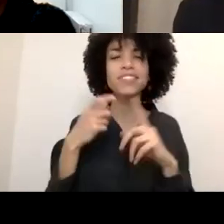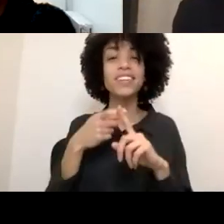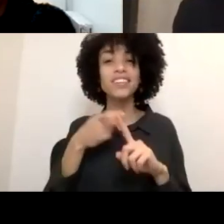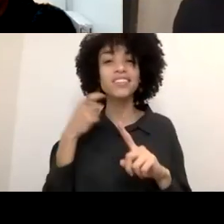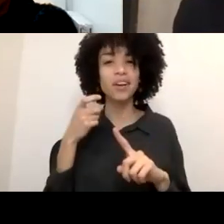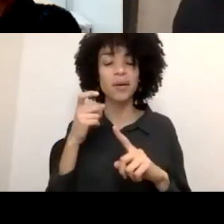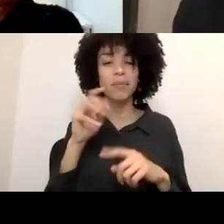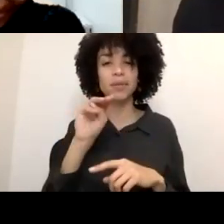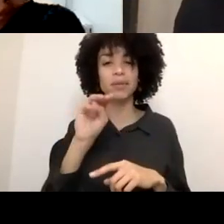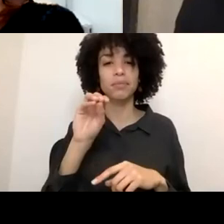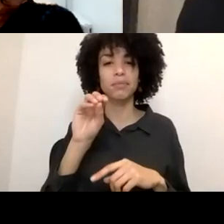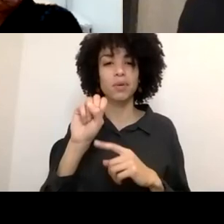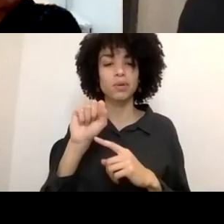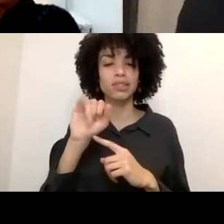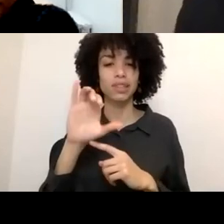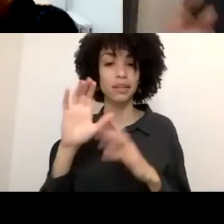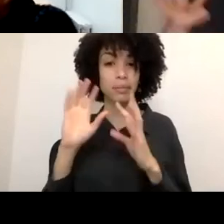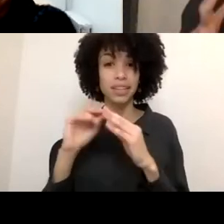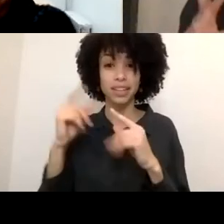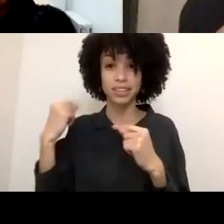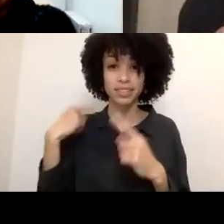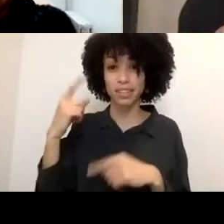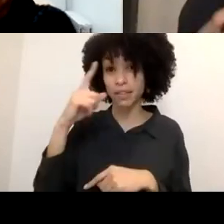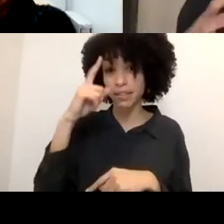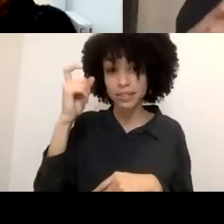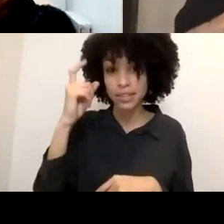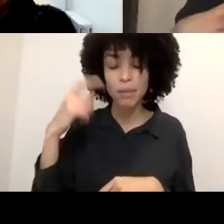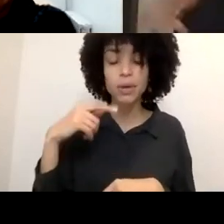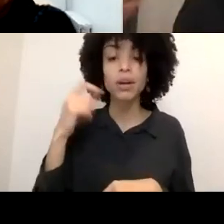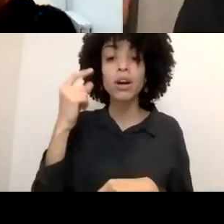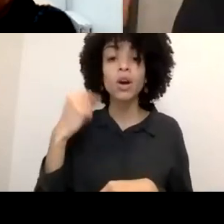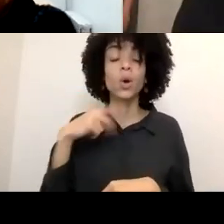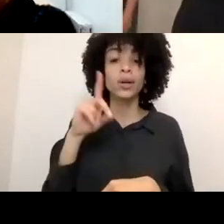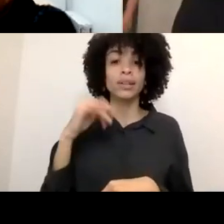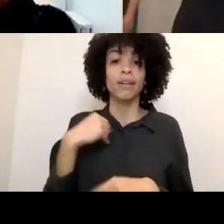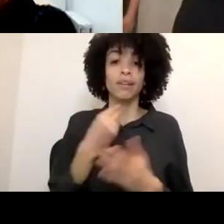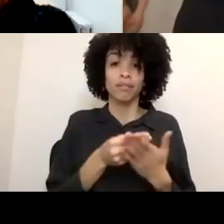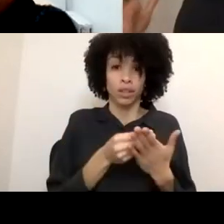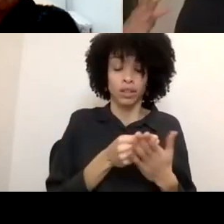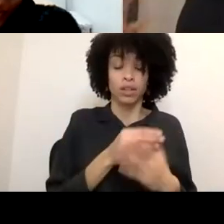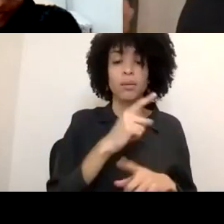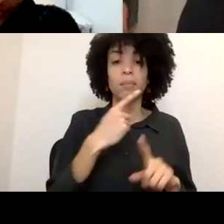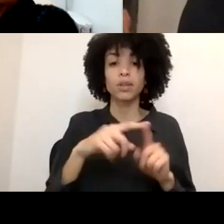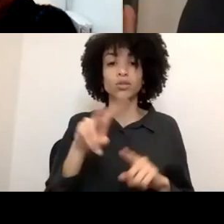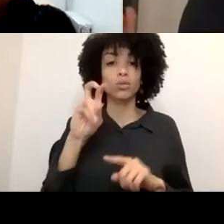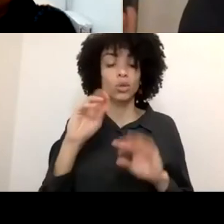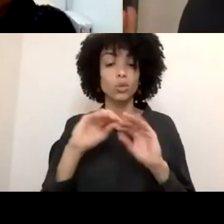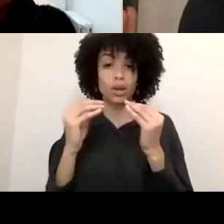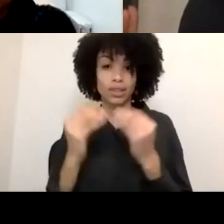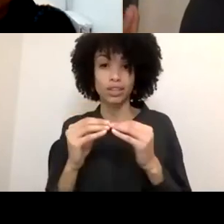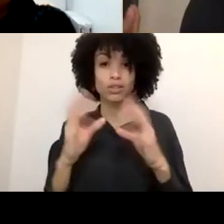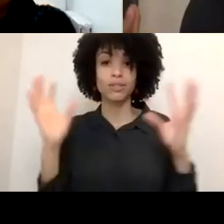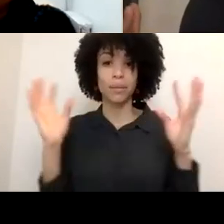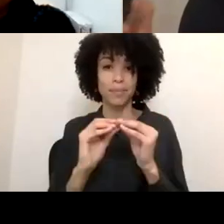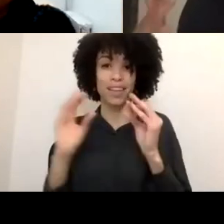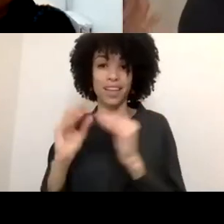may not be aware of the effort, in addition to the Mosaic Fund, there was a network of 200 organizations that met through 3 learning exchanges